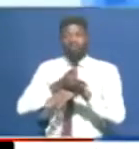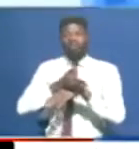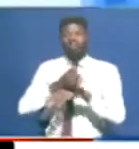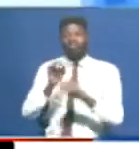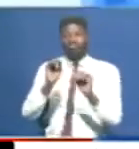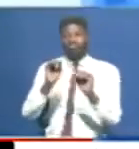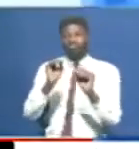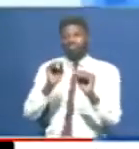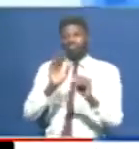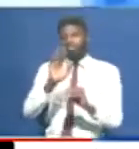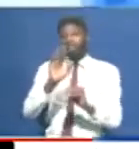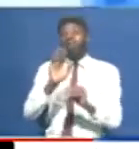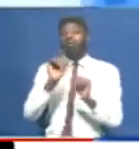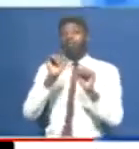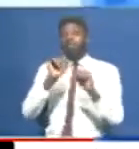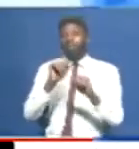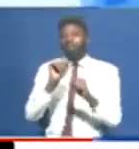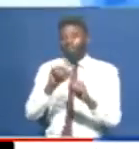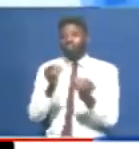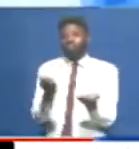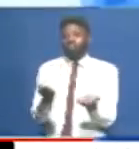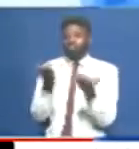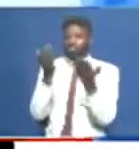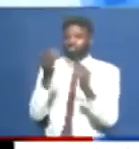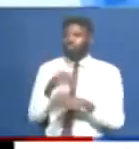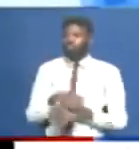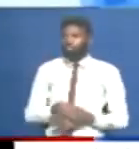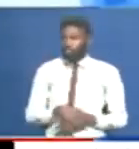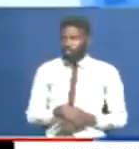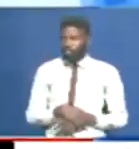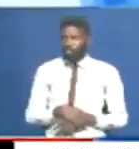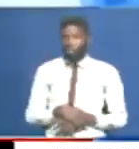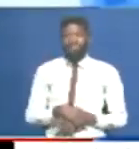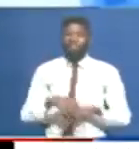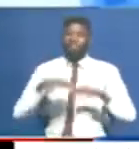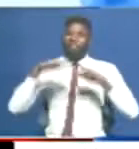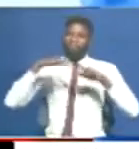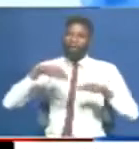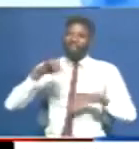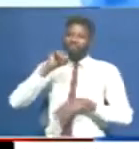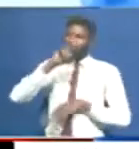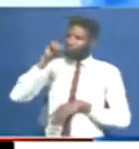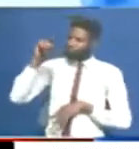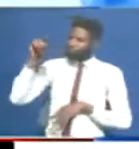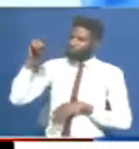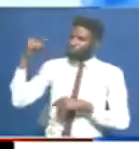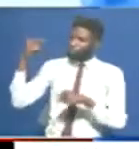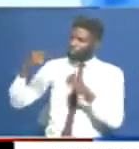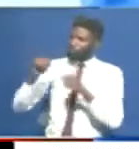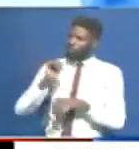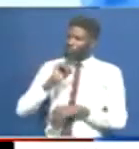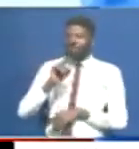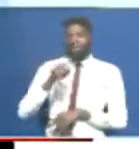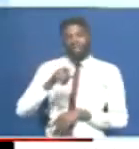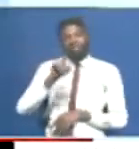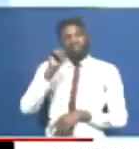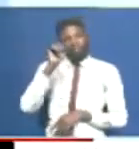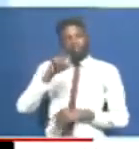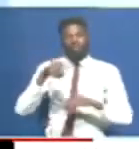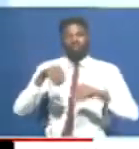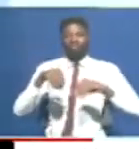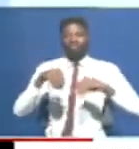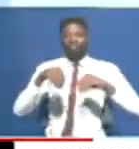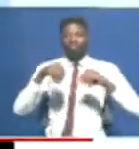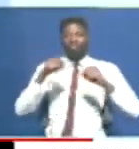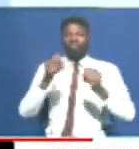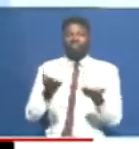competitiveness. For the competitive market, you need to improve your quality. What